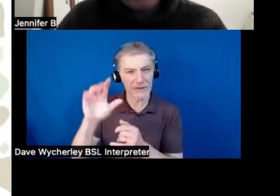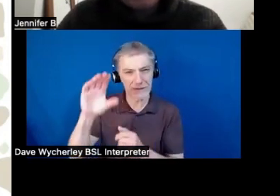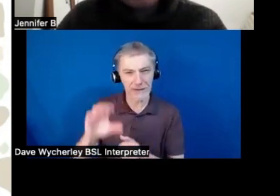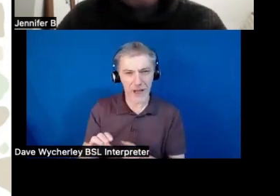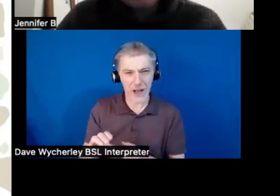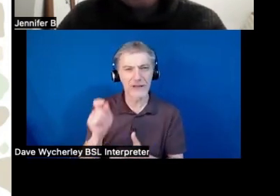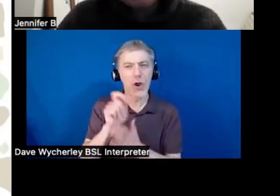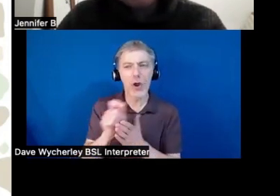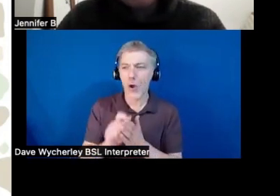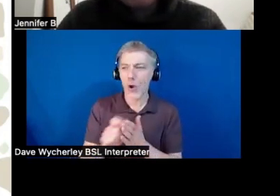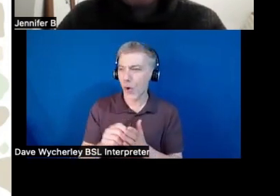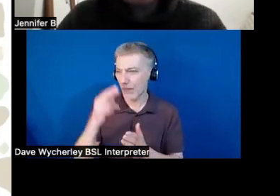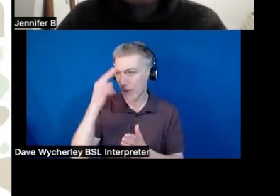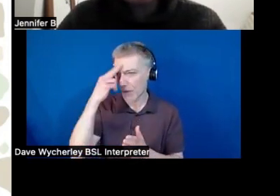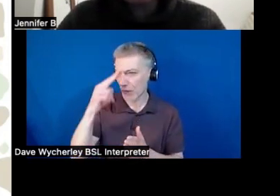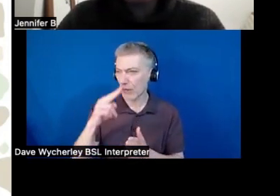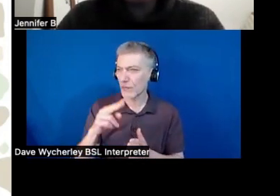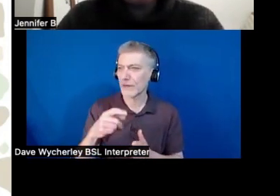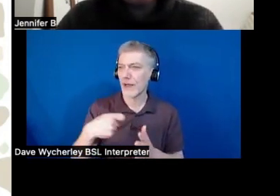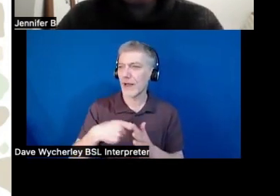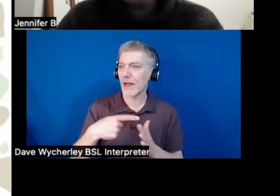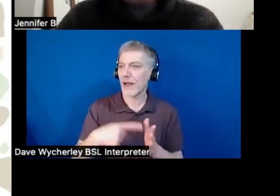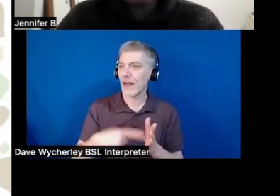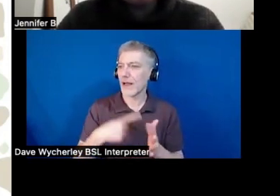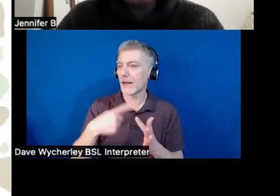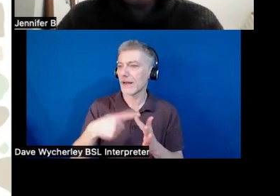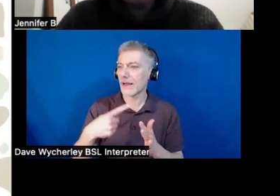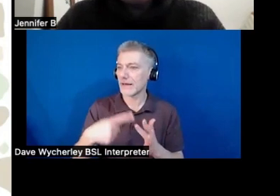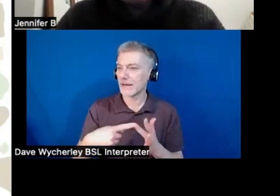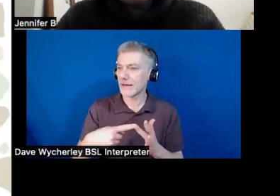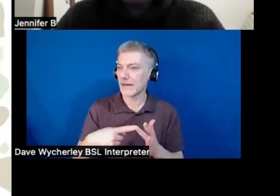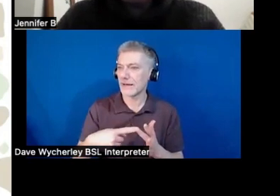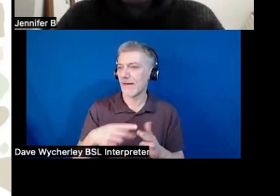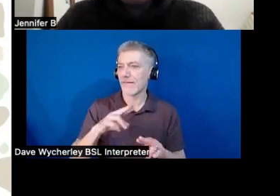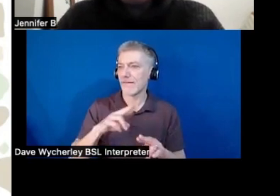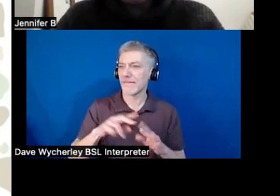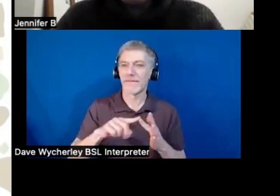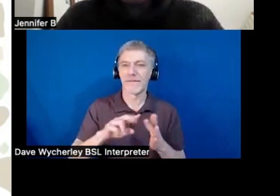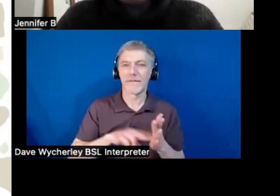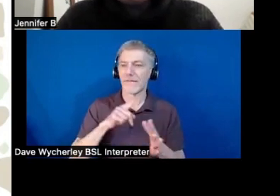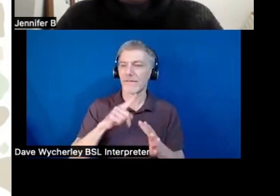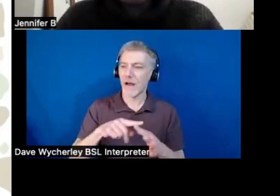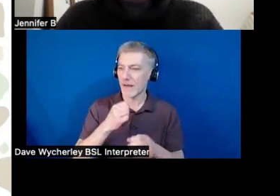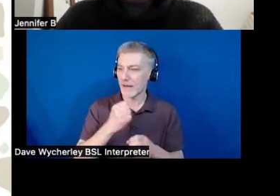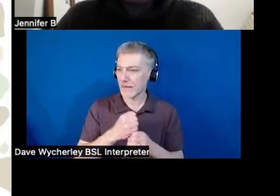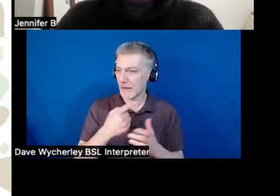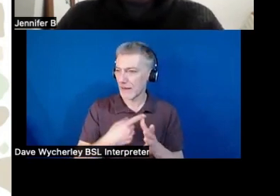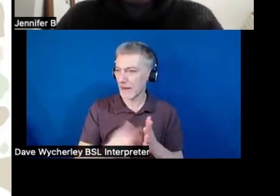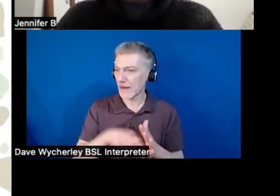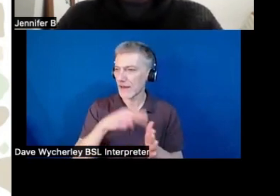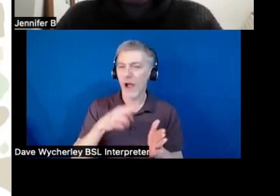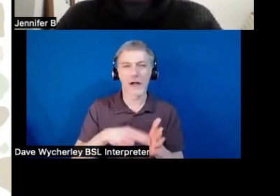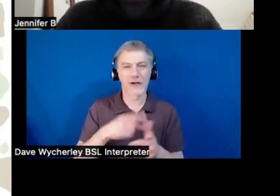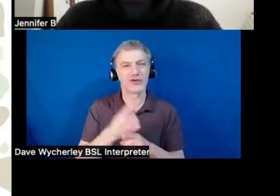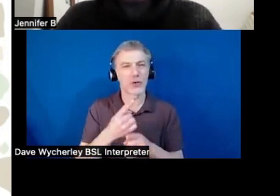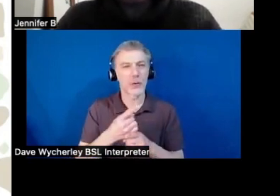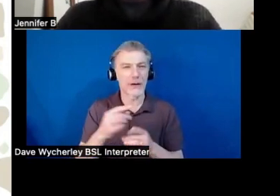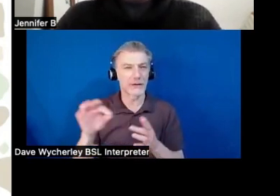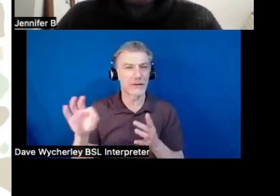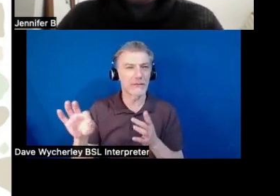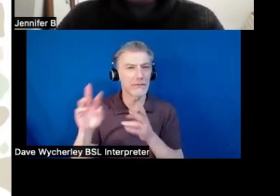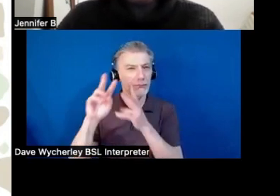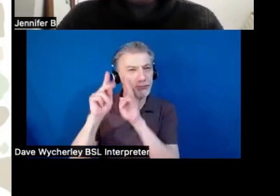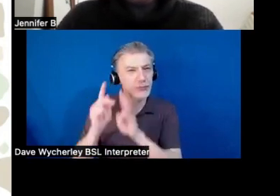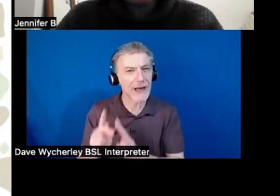called Katie Weingarten who speaks of braiding theory, and she uses analytical tools to help account for